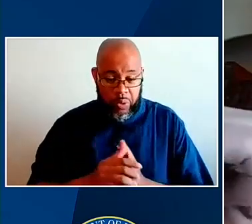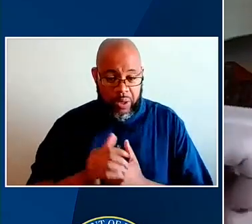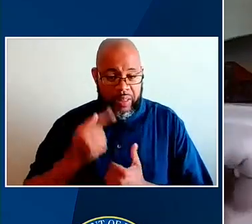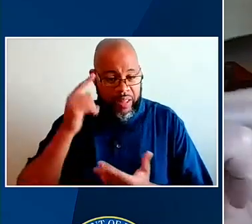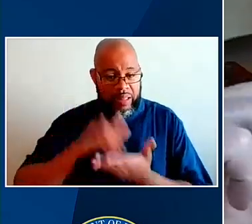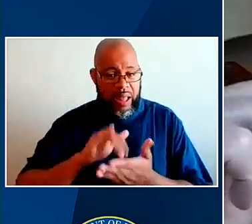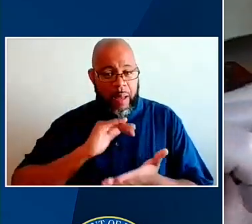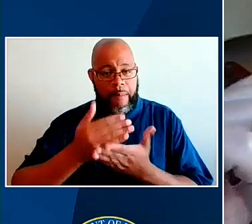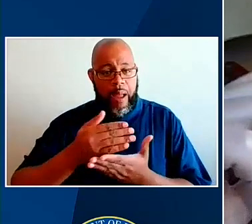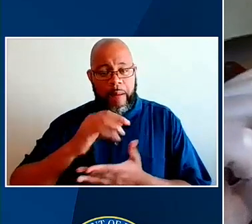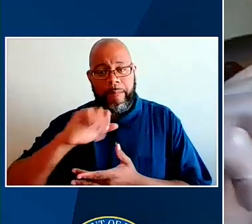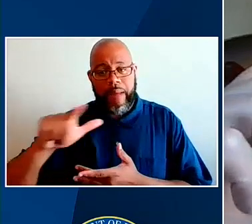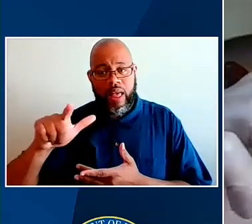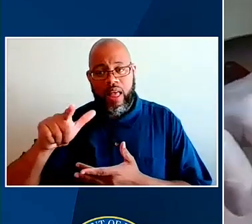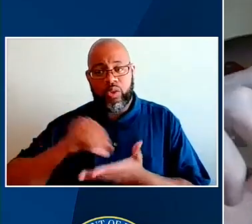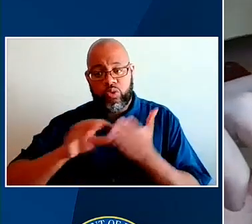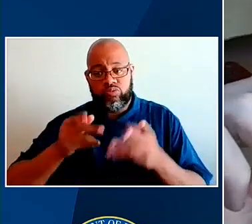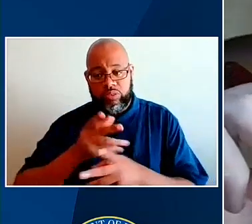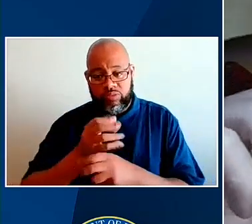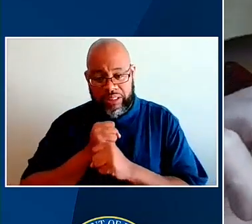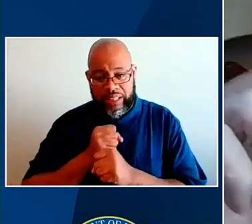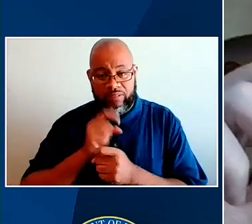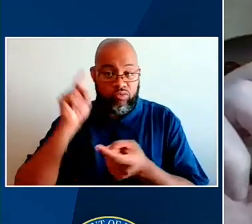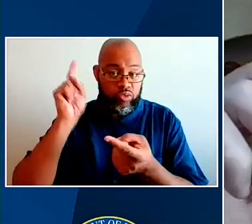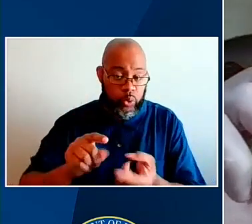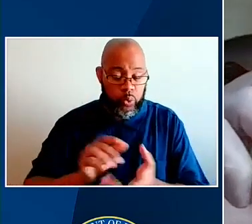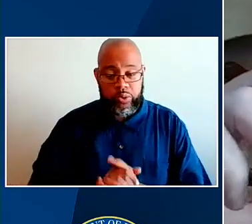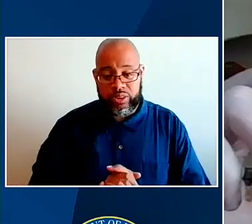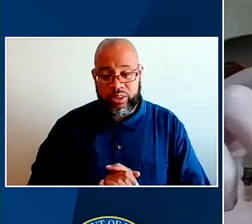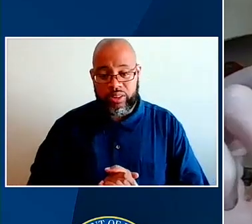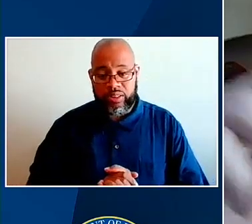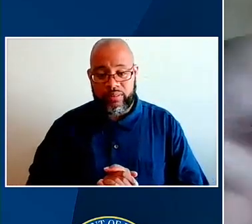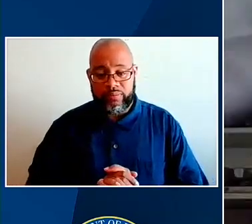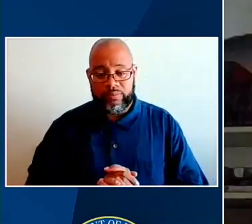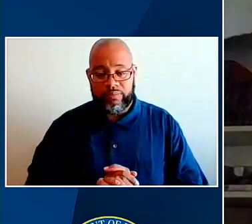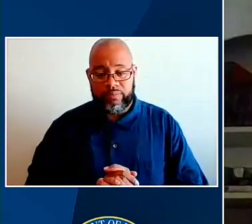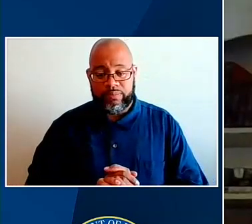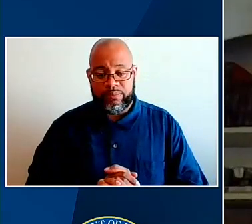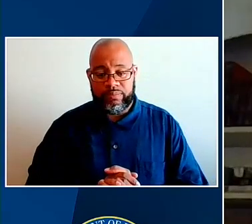Pell the student receives is reduced,